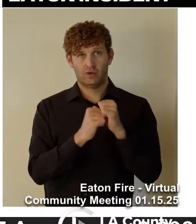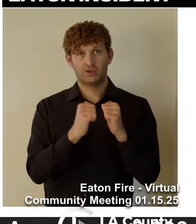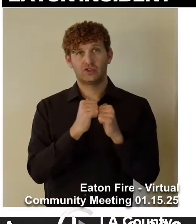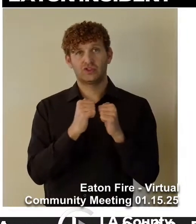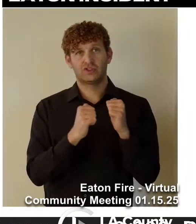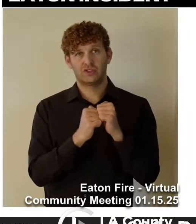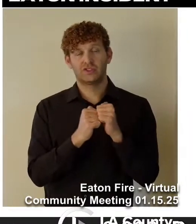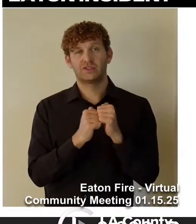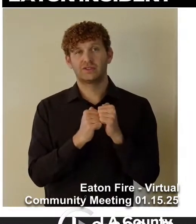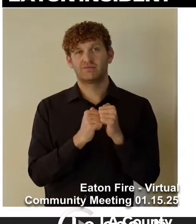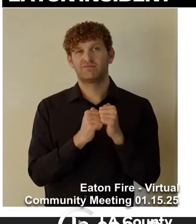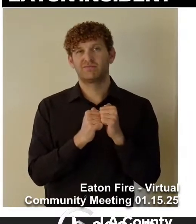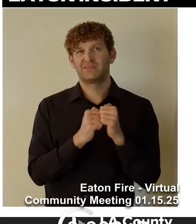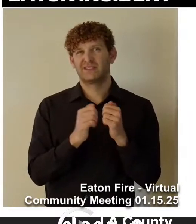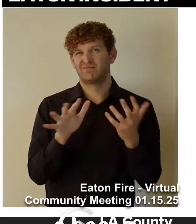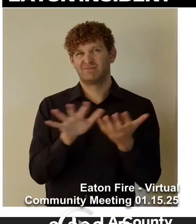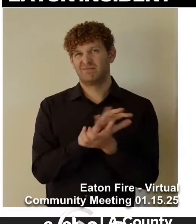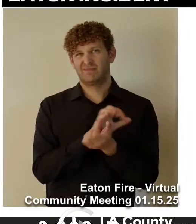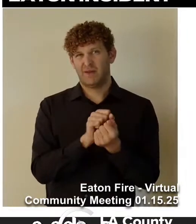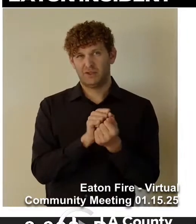damaged, and